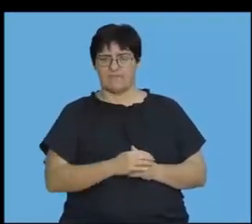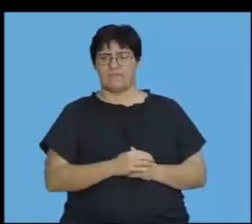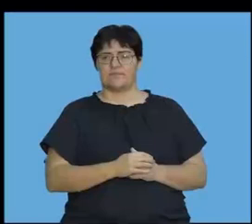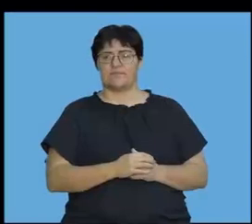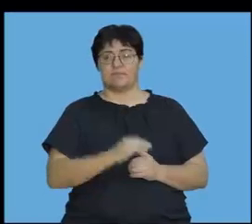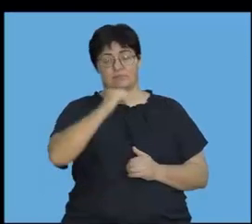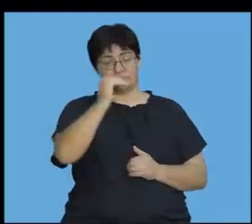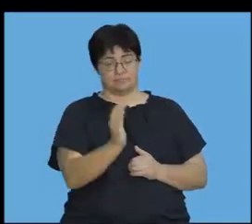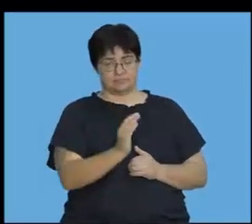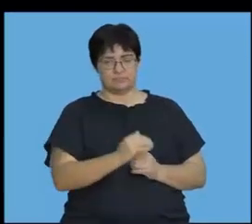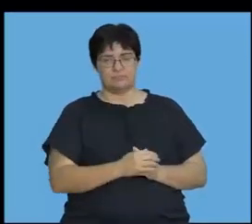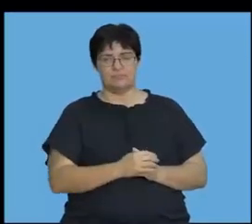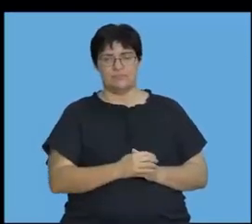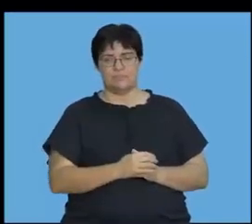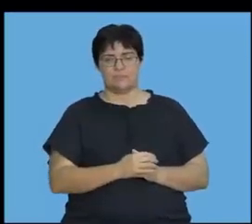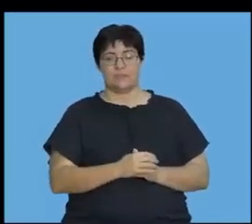0.425.